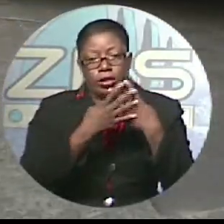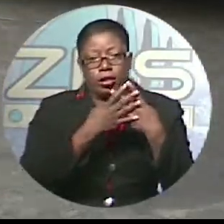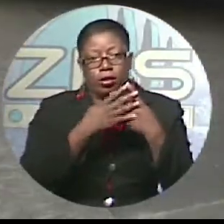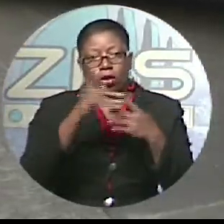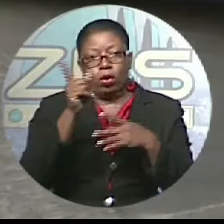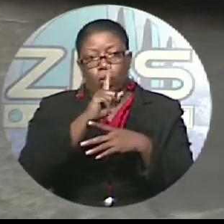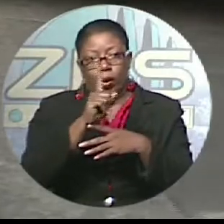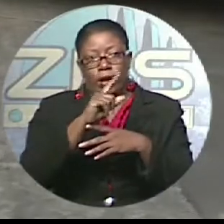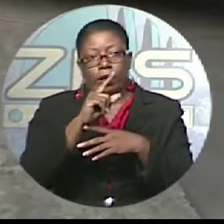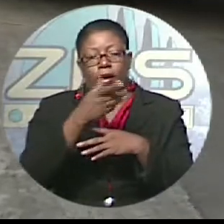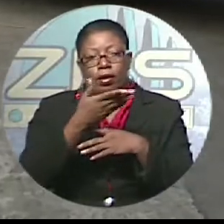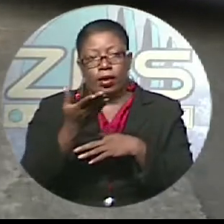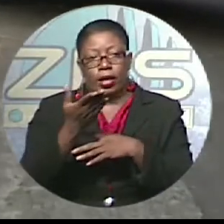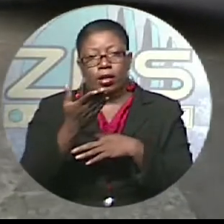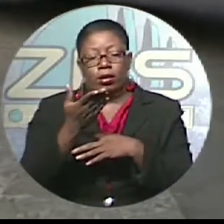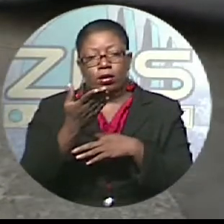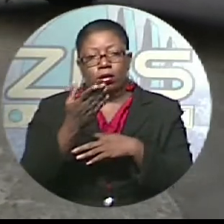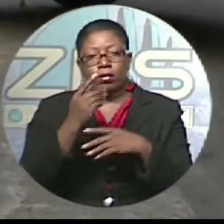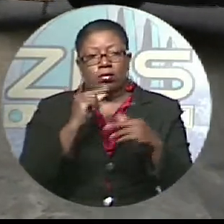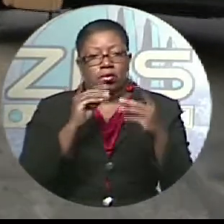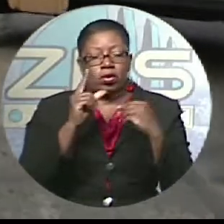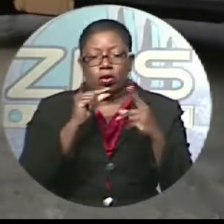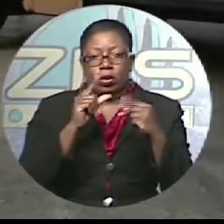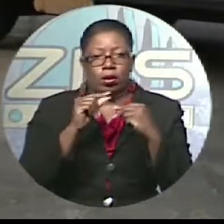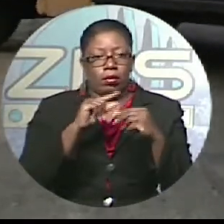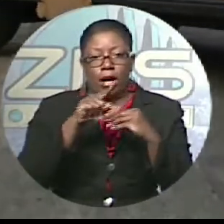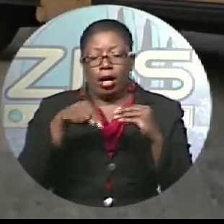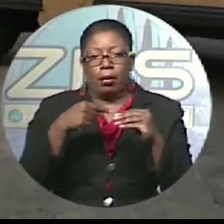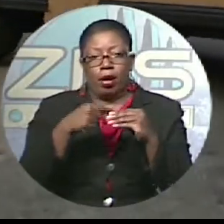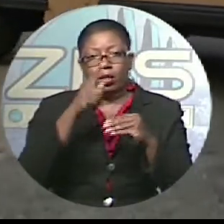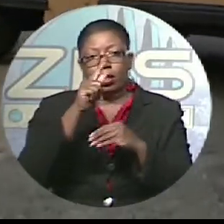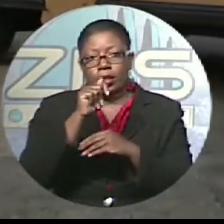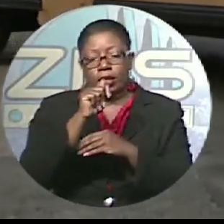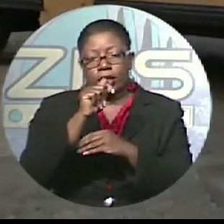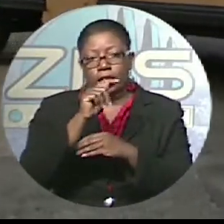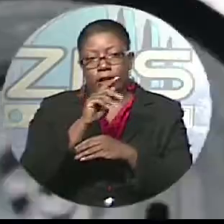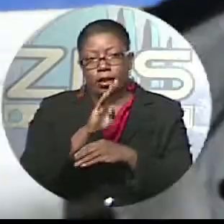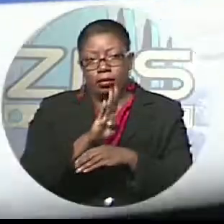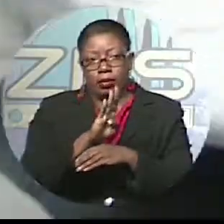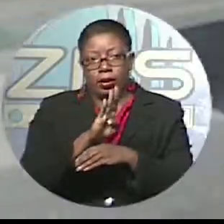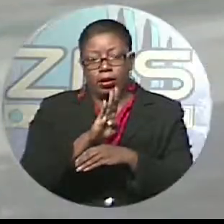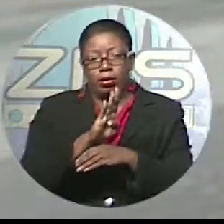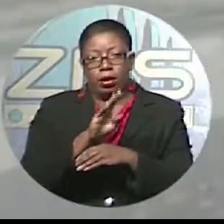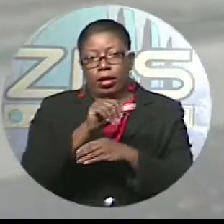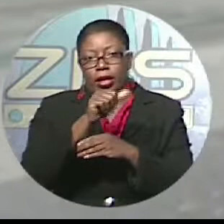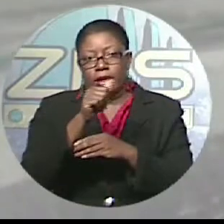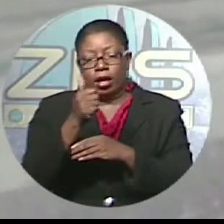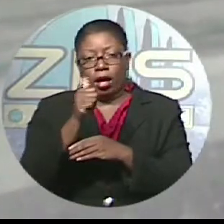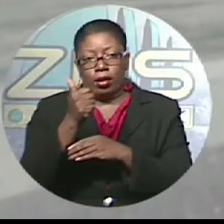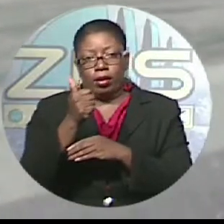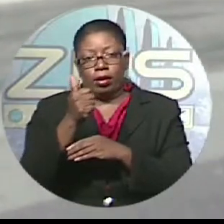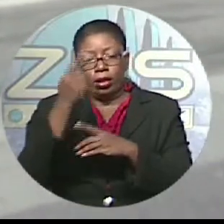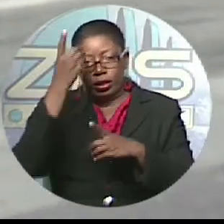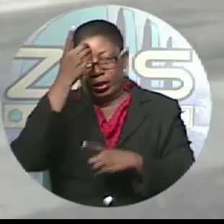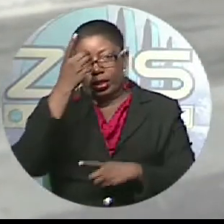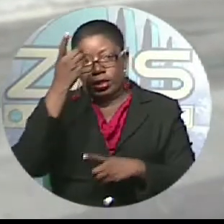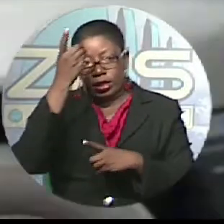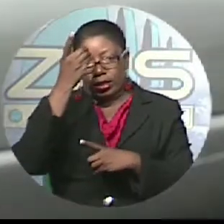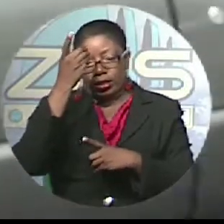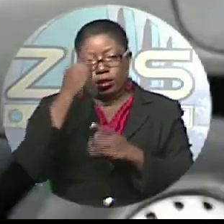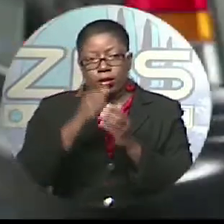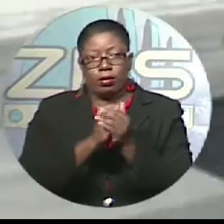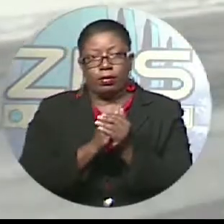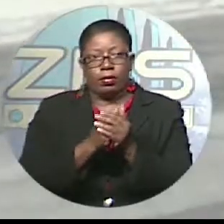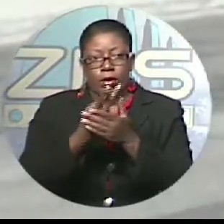there's continuous rumors of TB and other contagious and infectious diseases. These